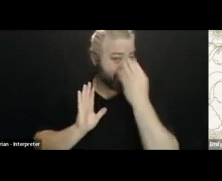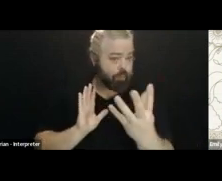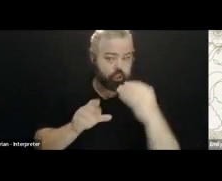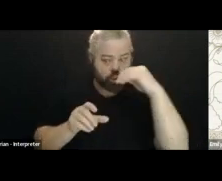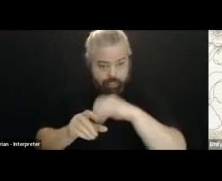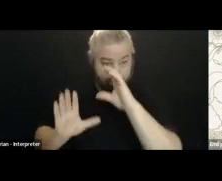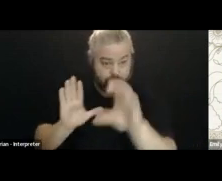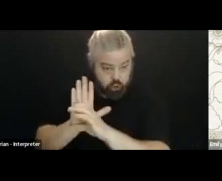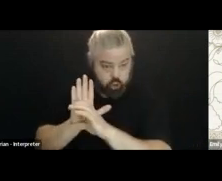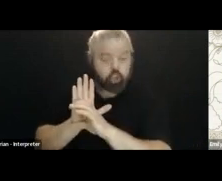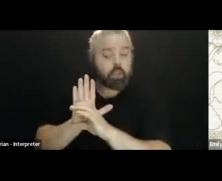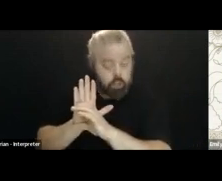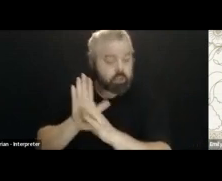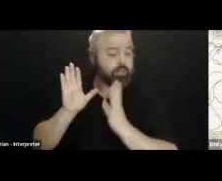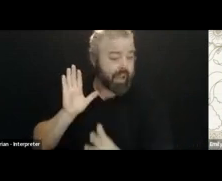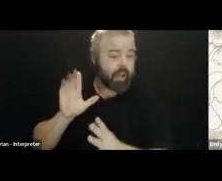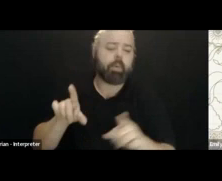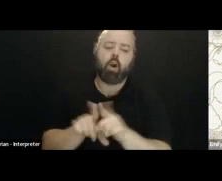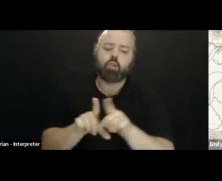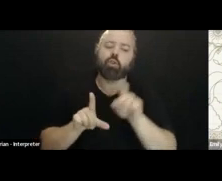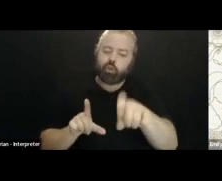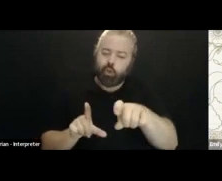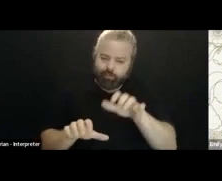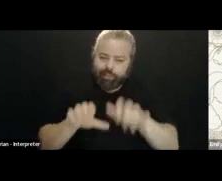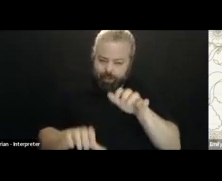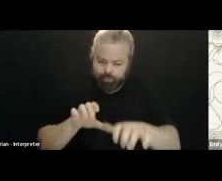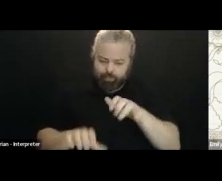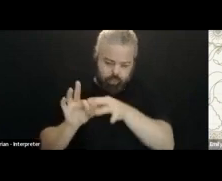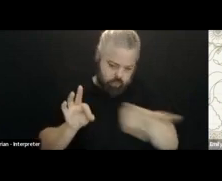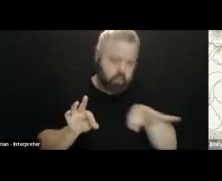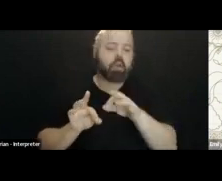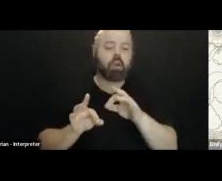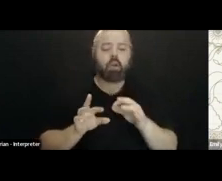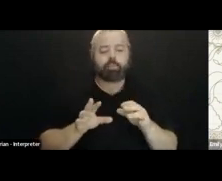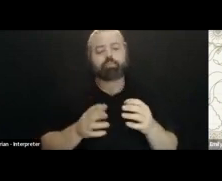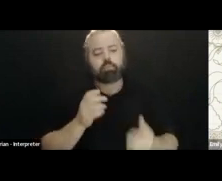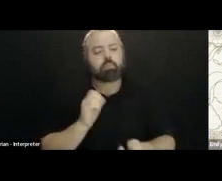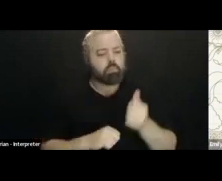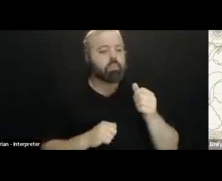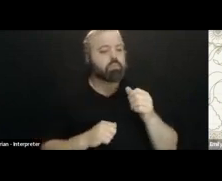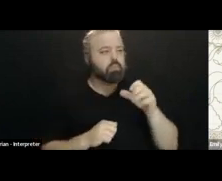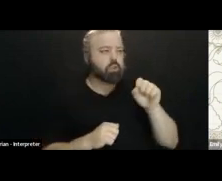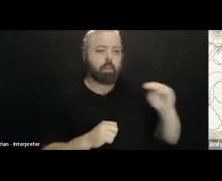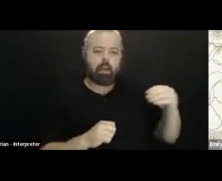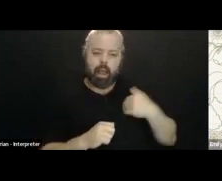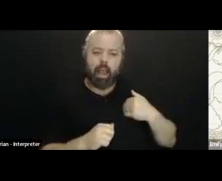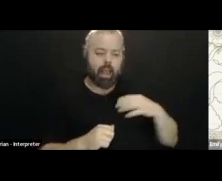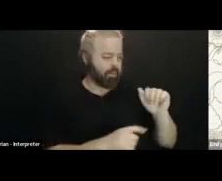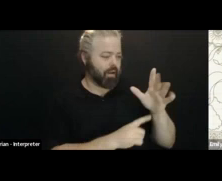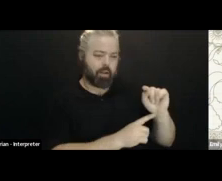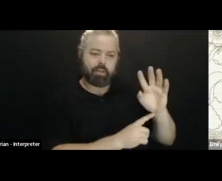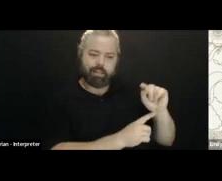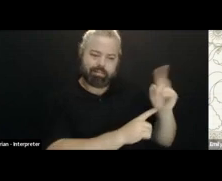also typed out. And almost all social media has sort of an alt text capability for any of your